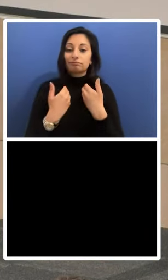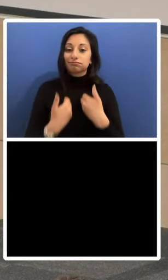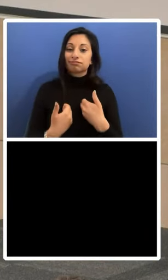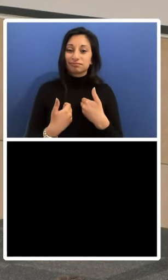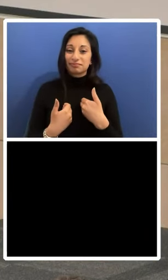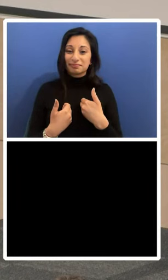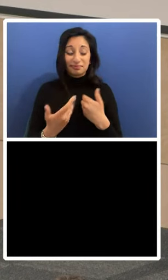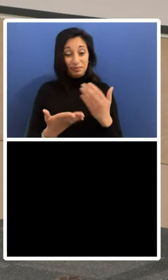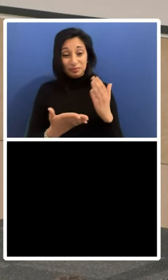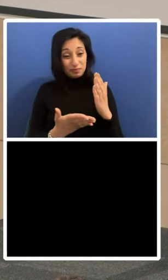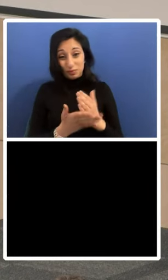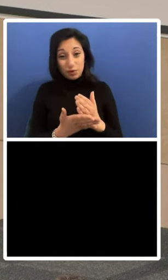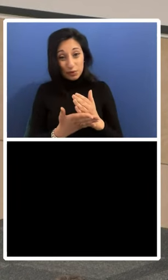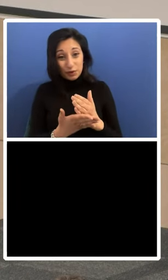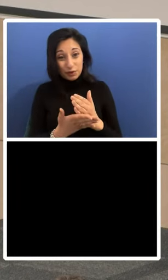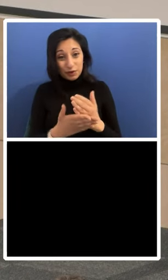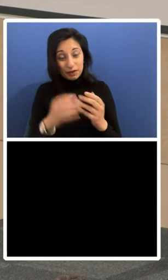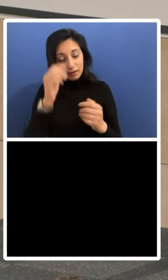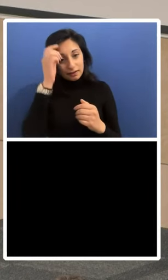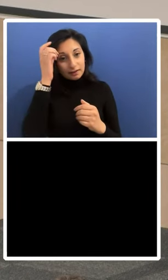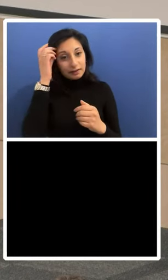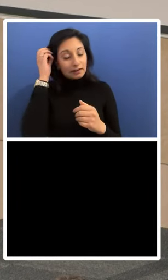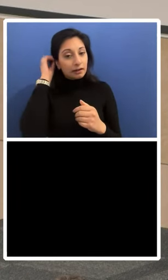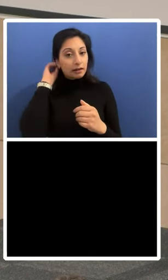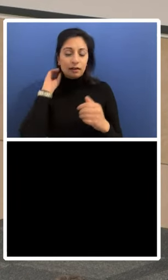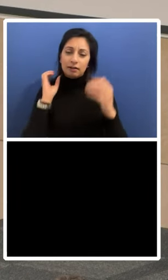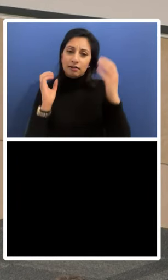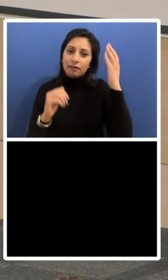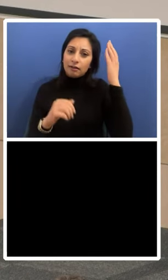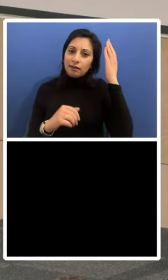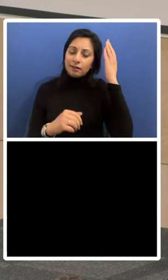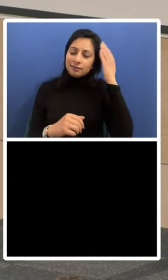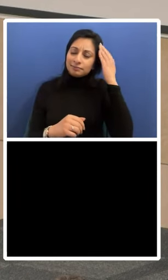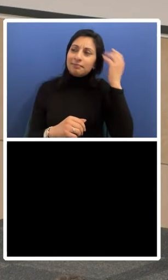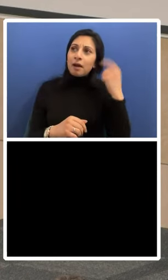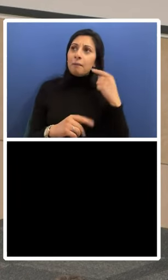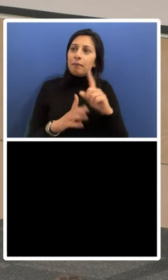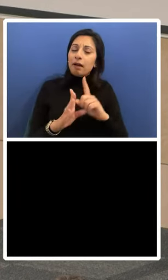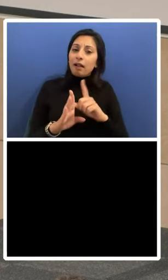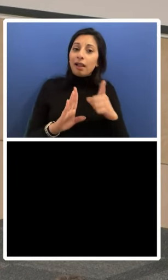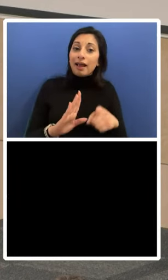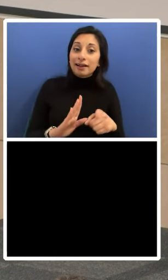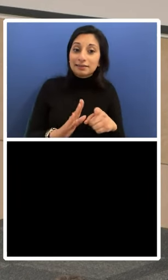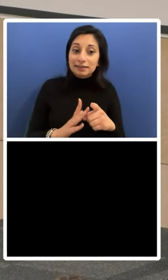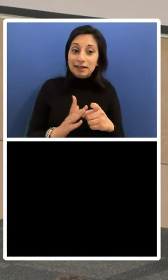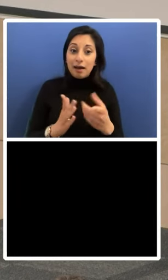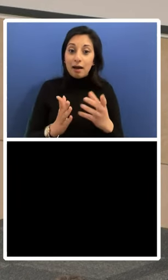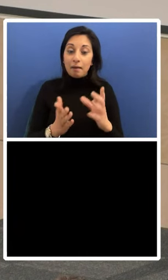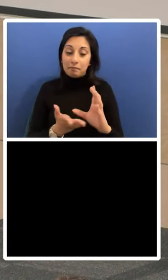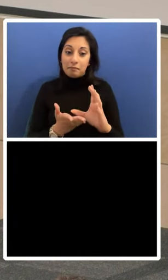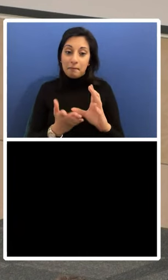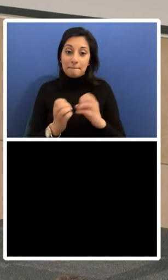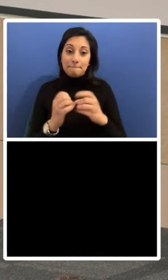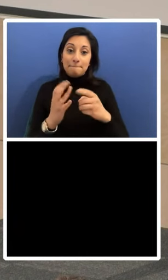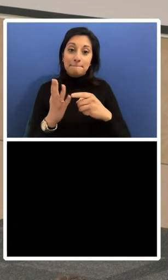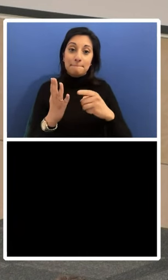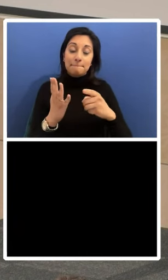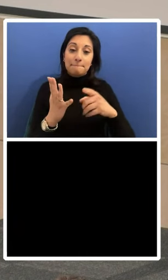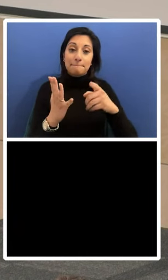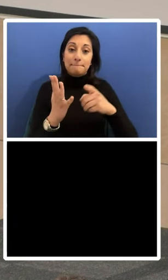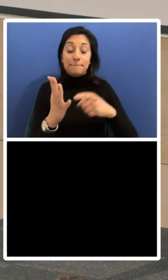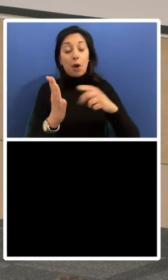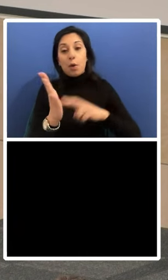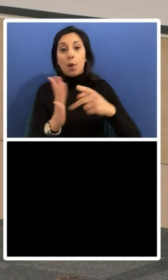it reminds me of then, you know, later on I go and I get my big bonus. And even that was a game that led me to believe my bonus is going to be much smaller than it actually is. And I think